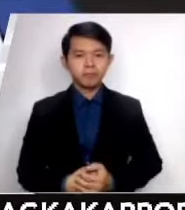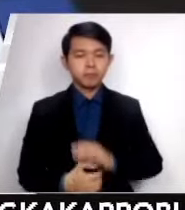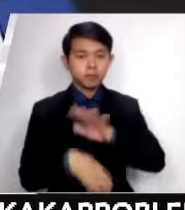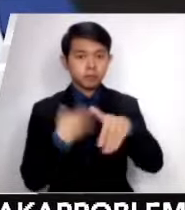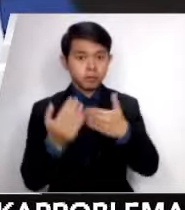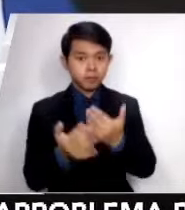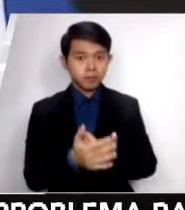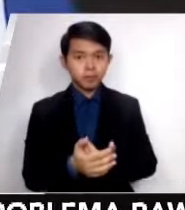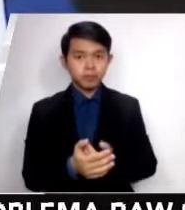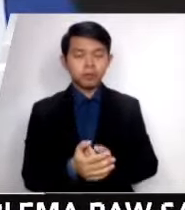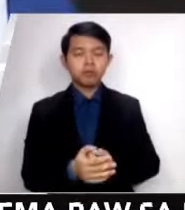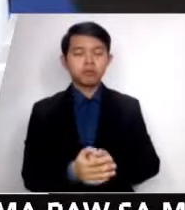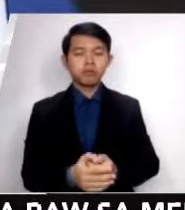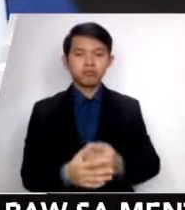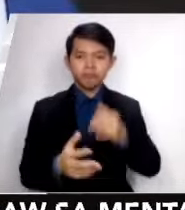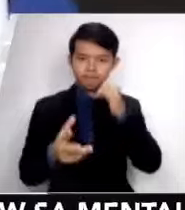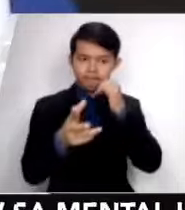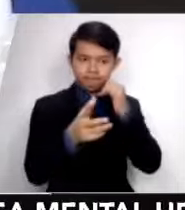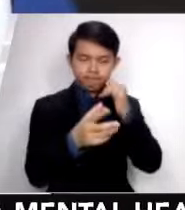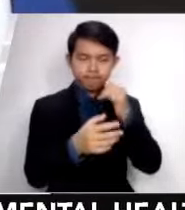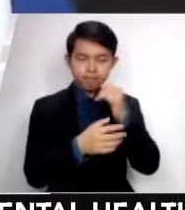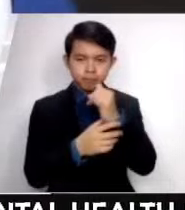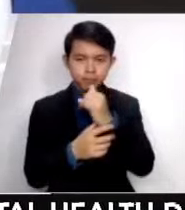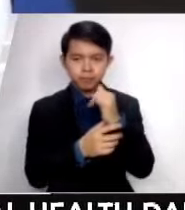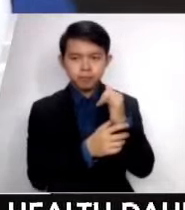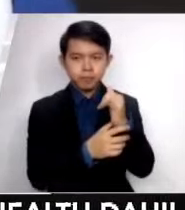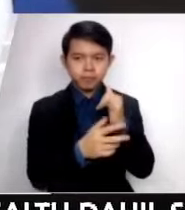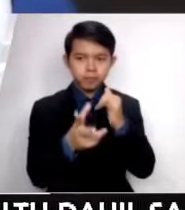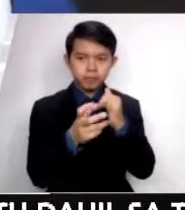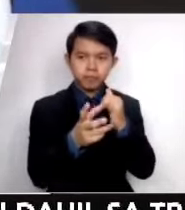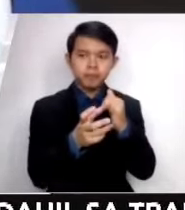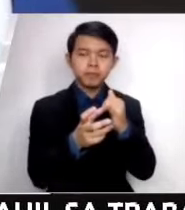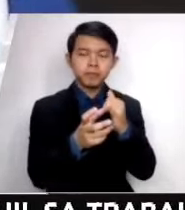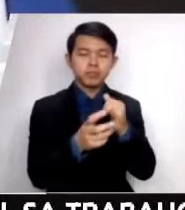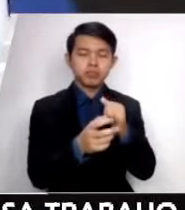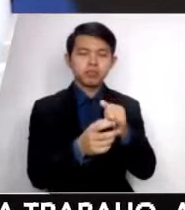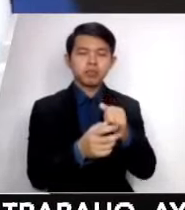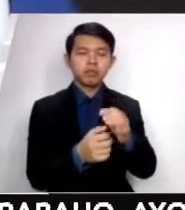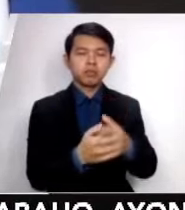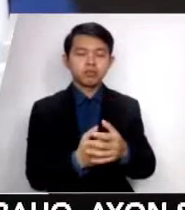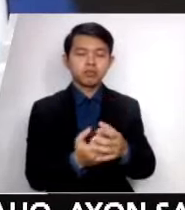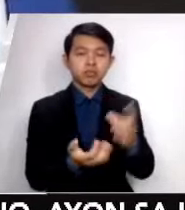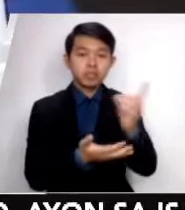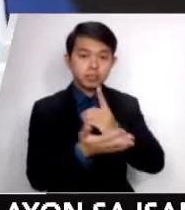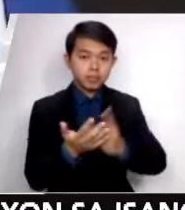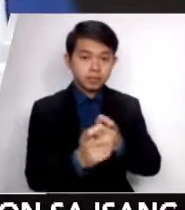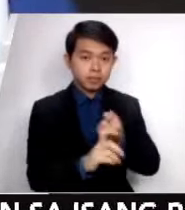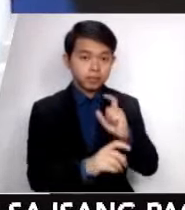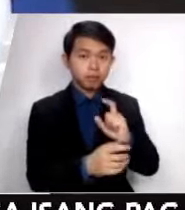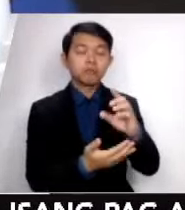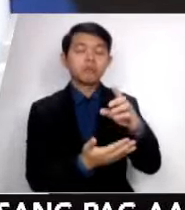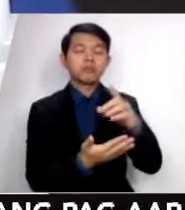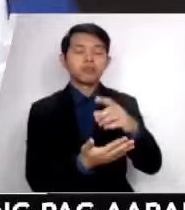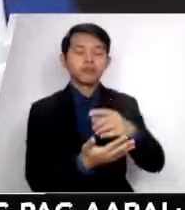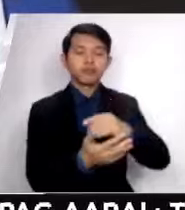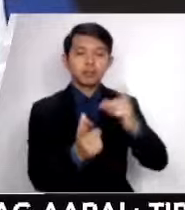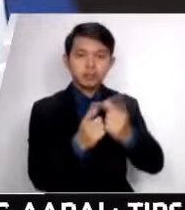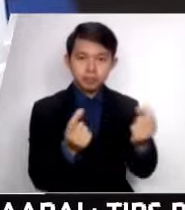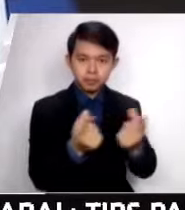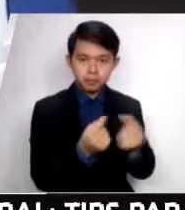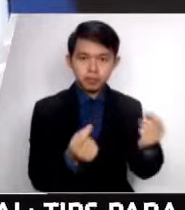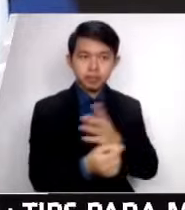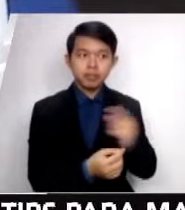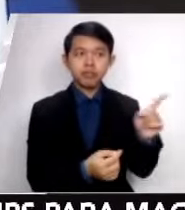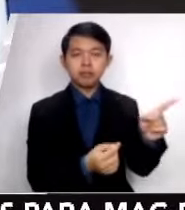cameras are designed and built in Japan, and Japan continues to be a